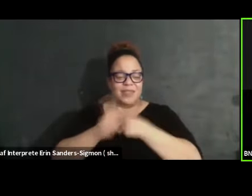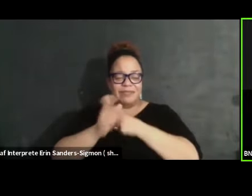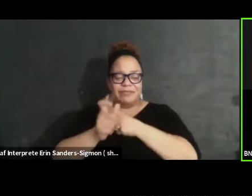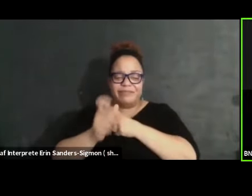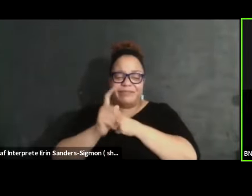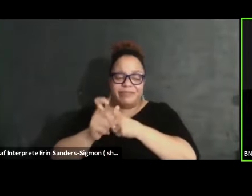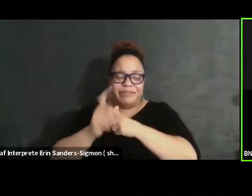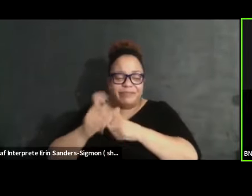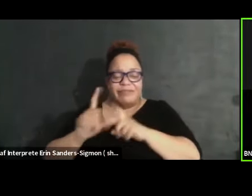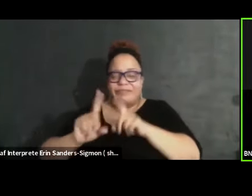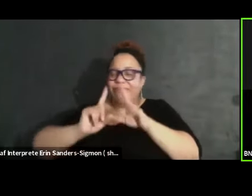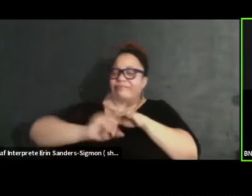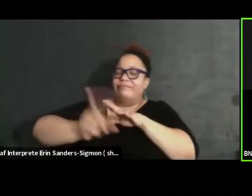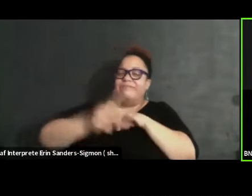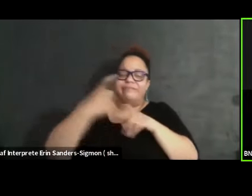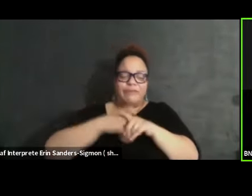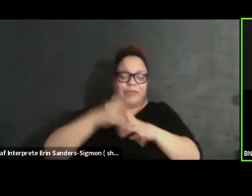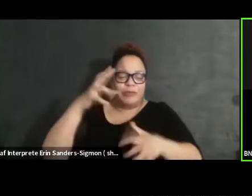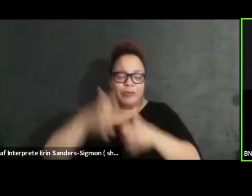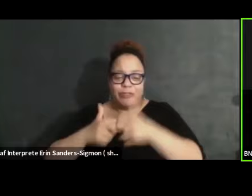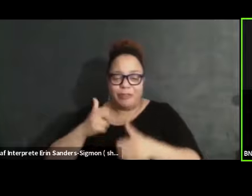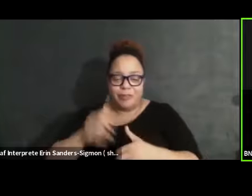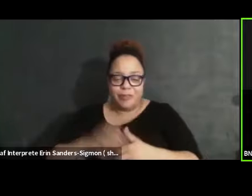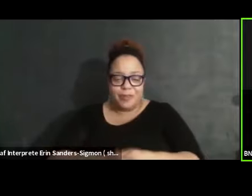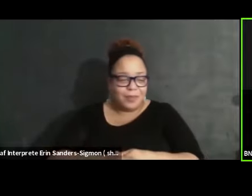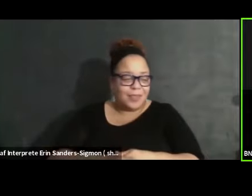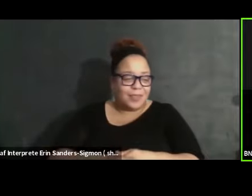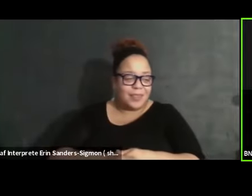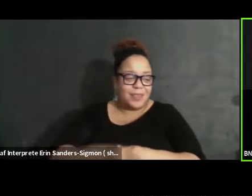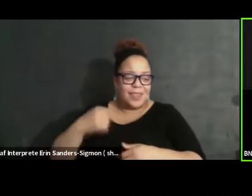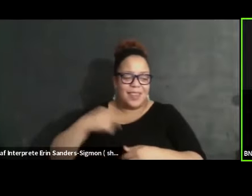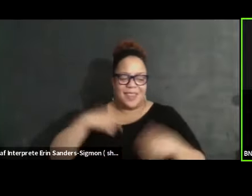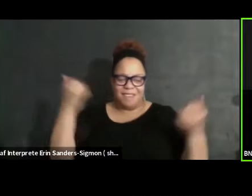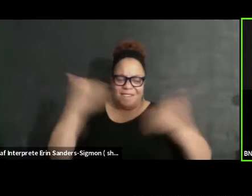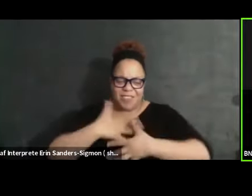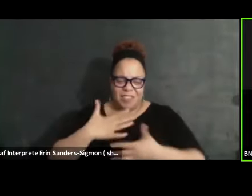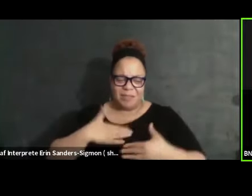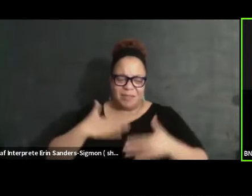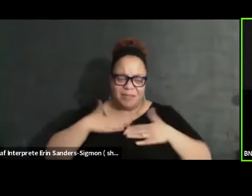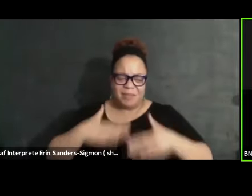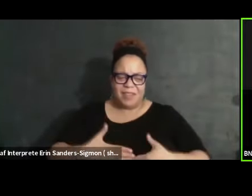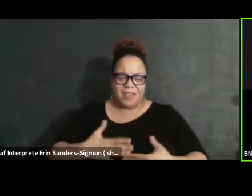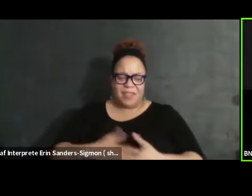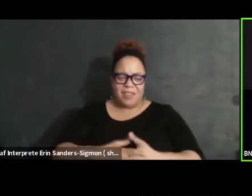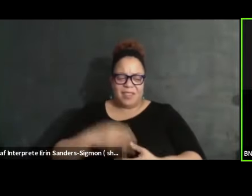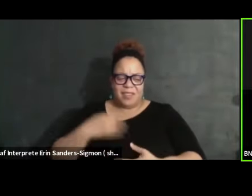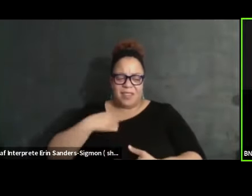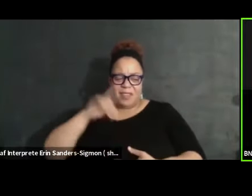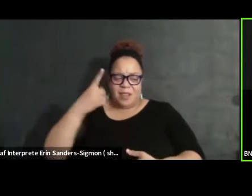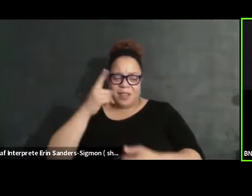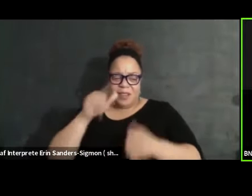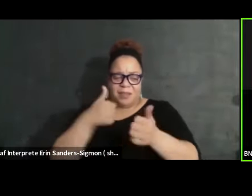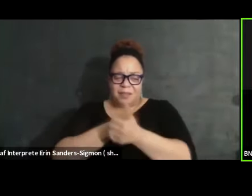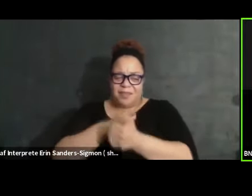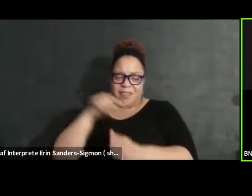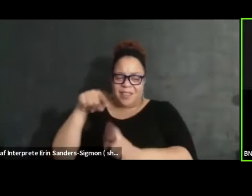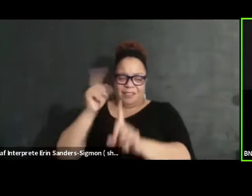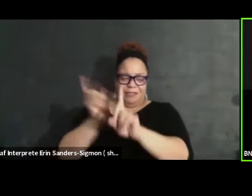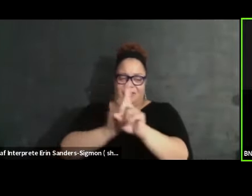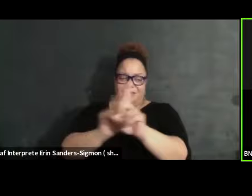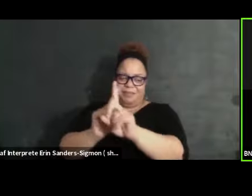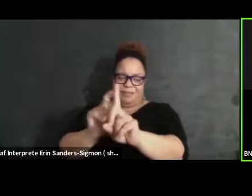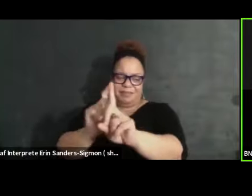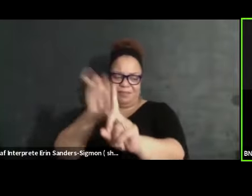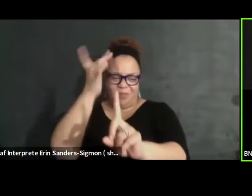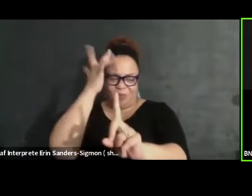being crowned because of our bodies. I'm always behind her because I feel a sort of comfort wrapped around her and I